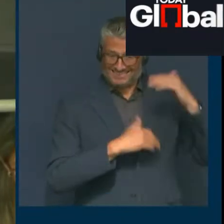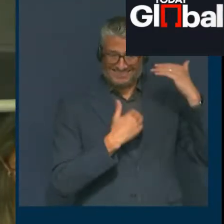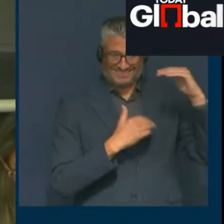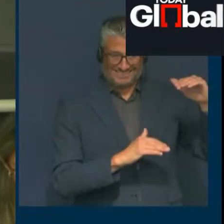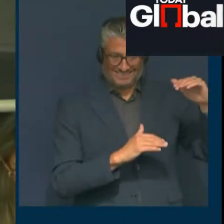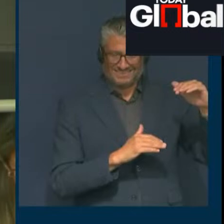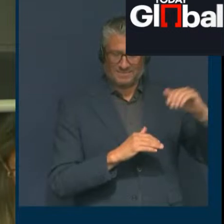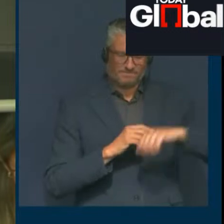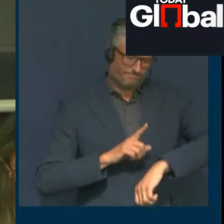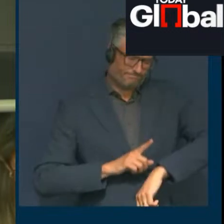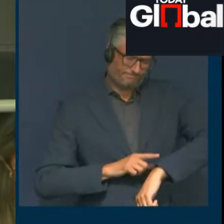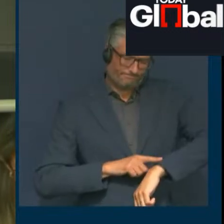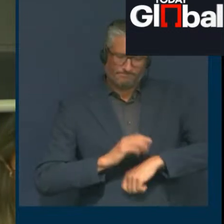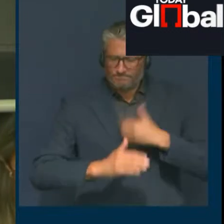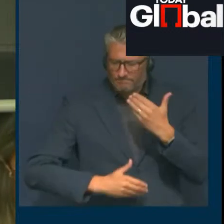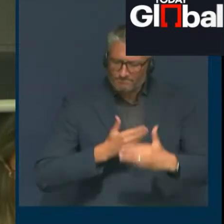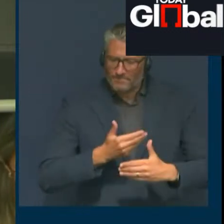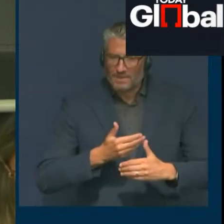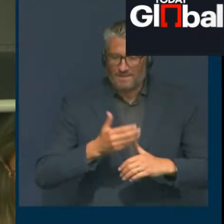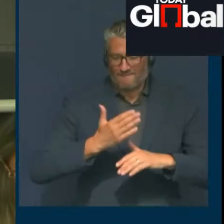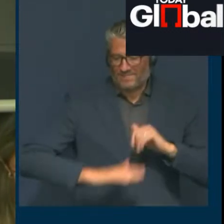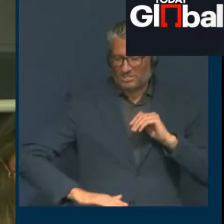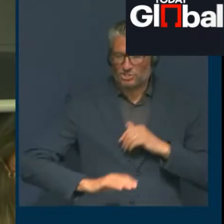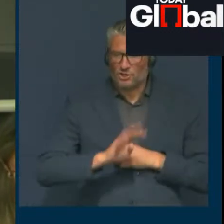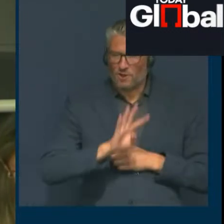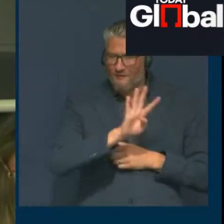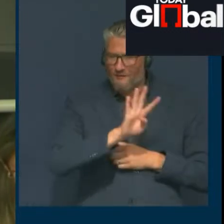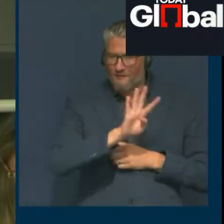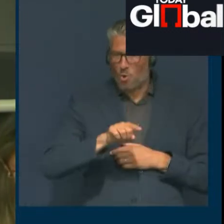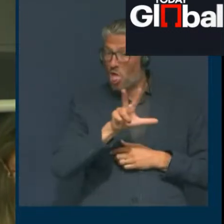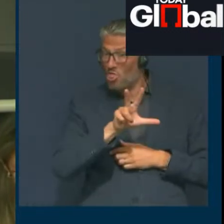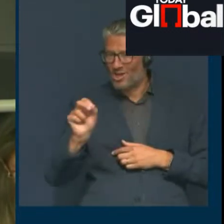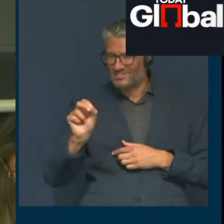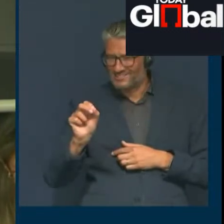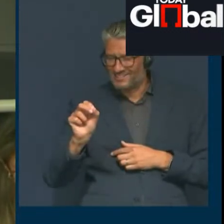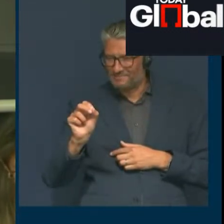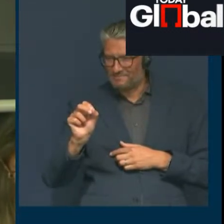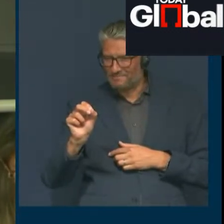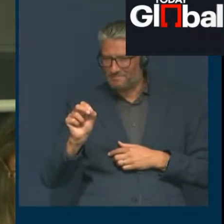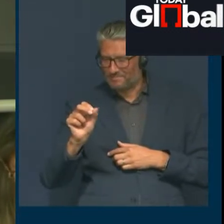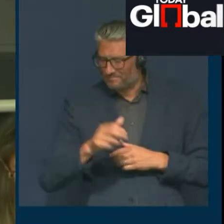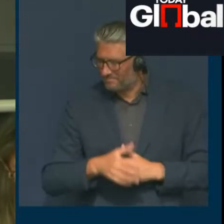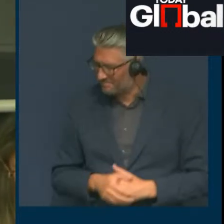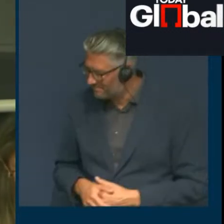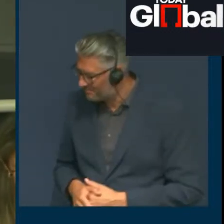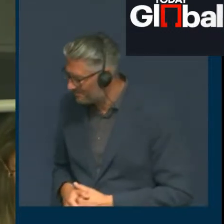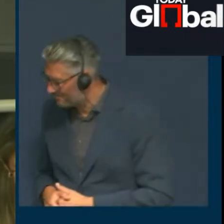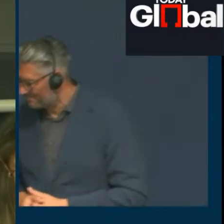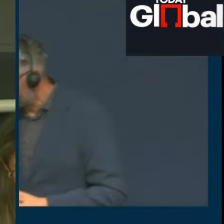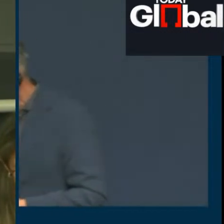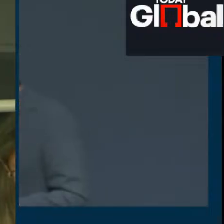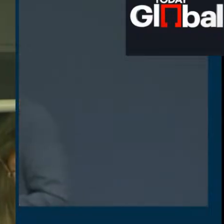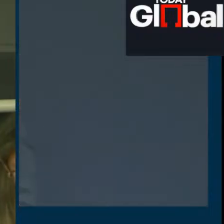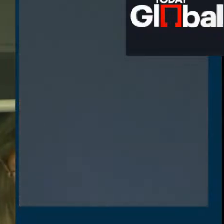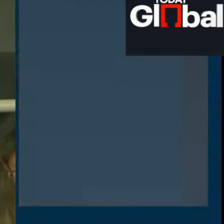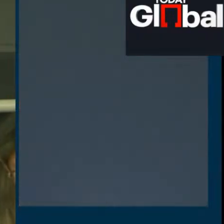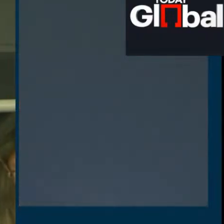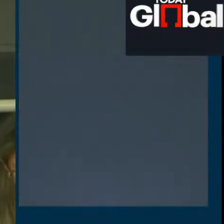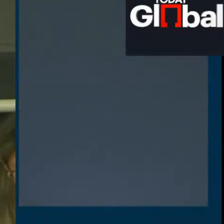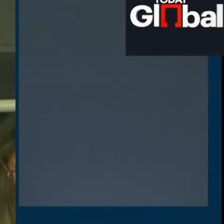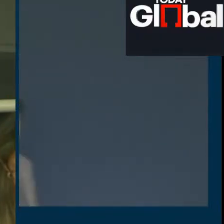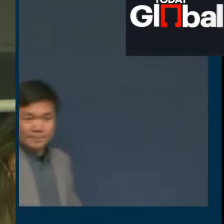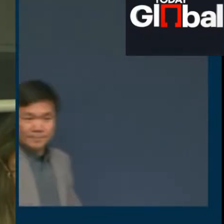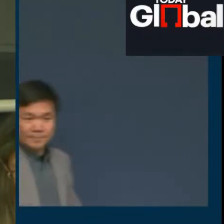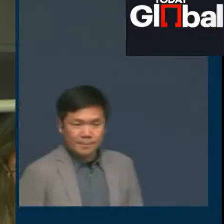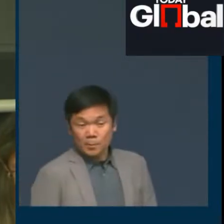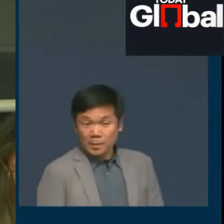until 4:30 p.m. There are 5 members of Task Force of Qatar, Ms. Rehab